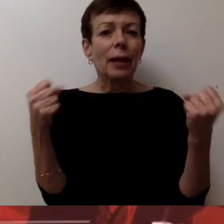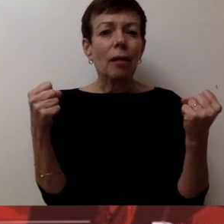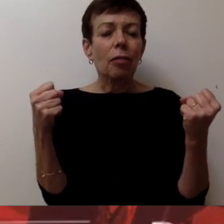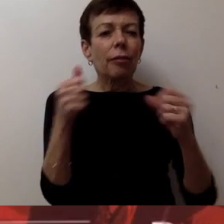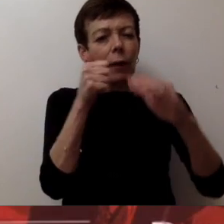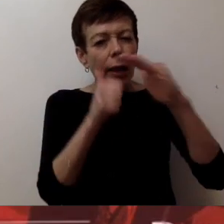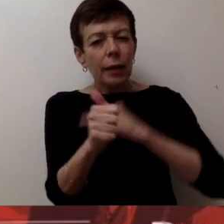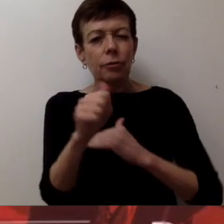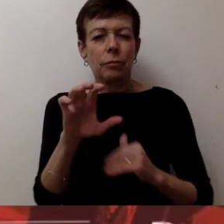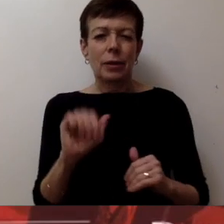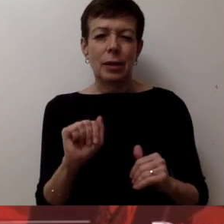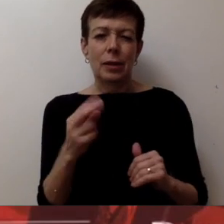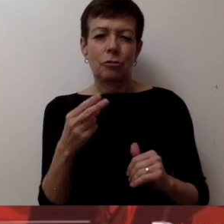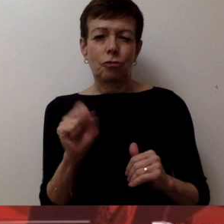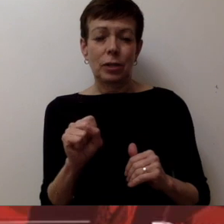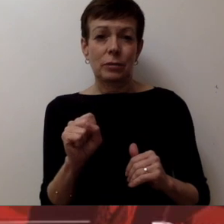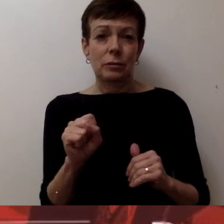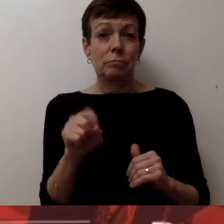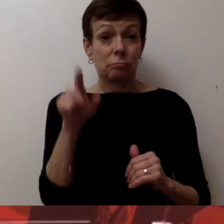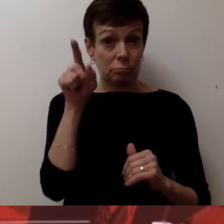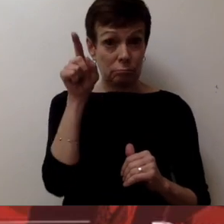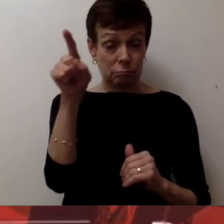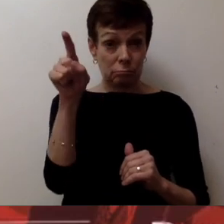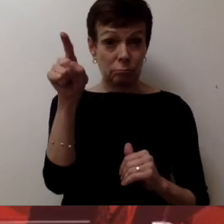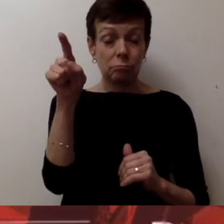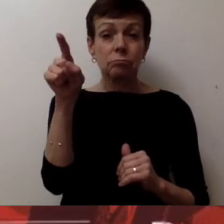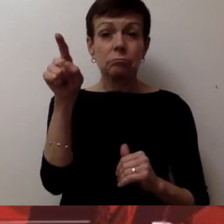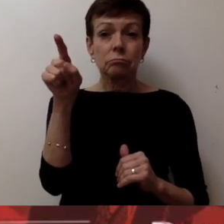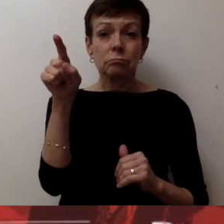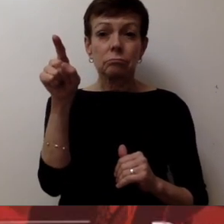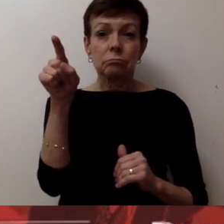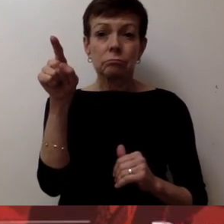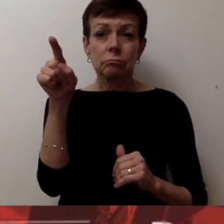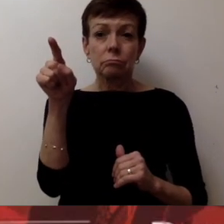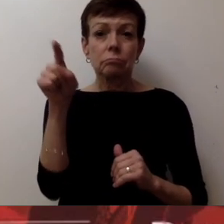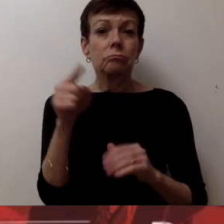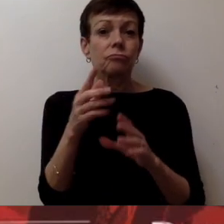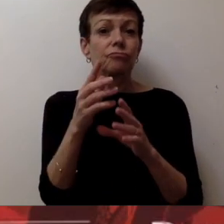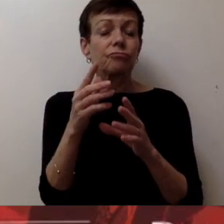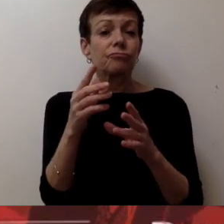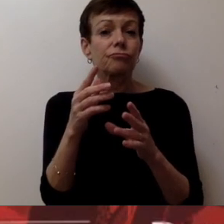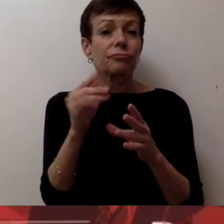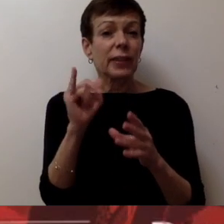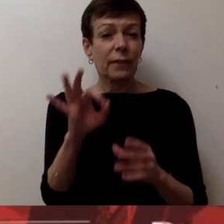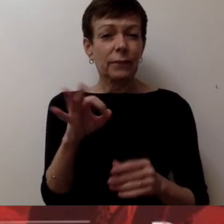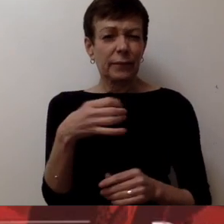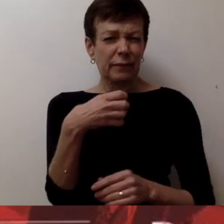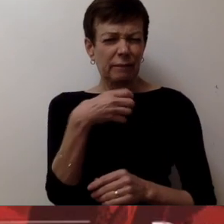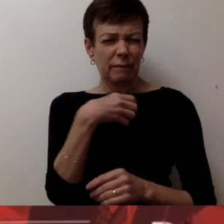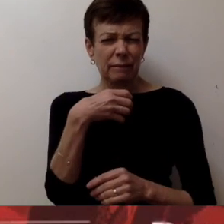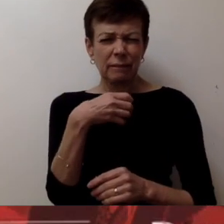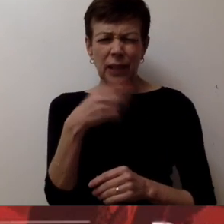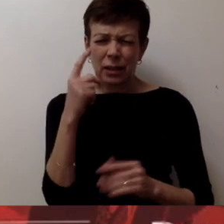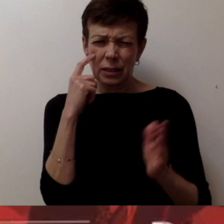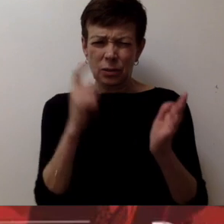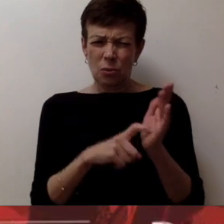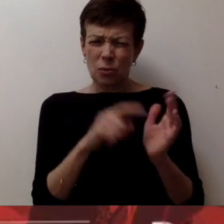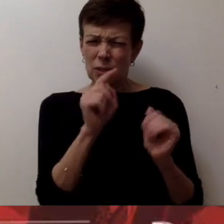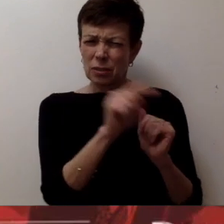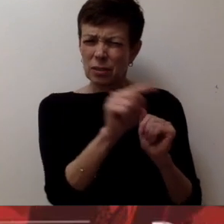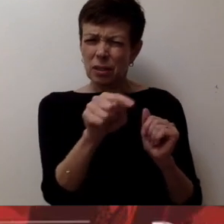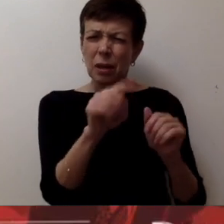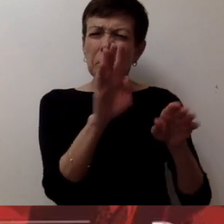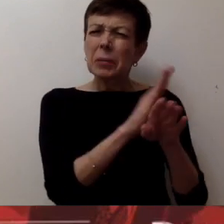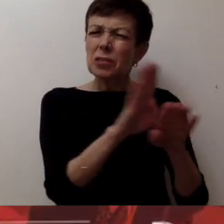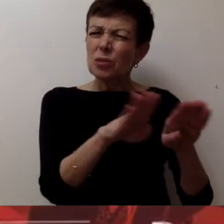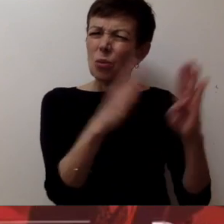Alberta Health Services. So they are receiving the majority of the concerns related to potential violations